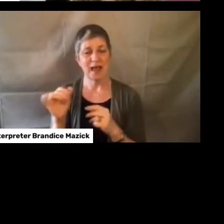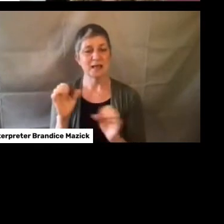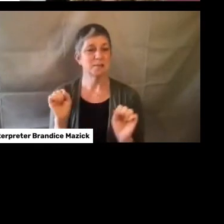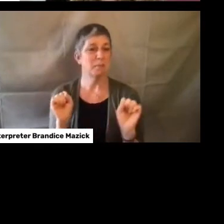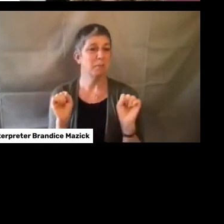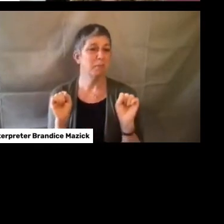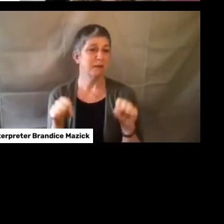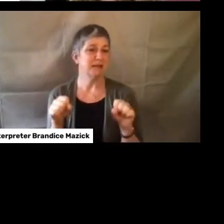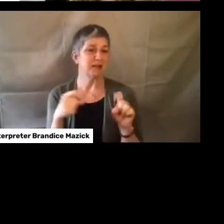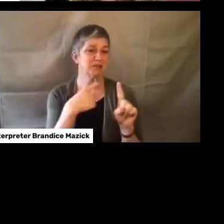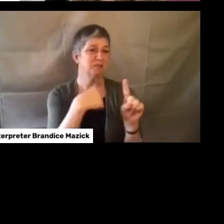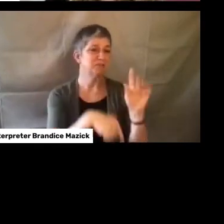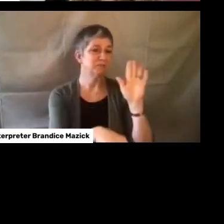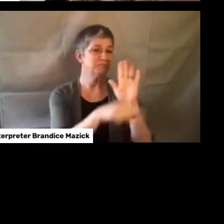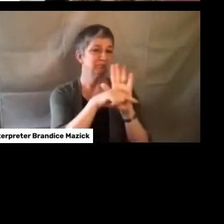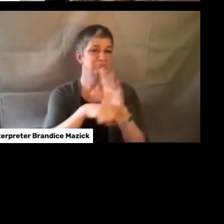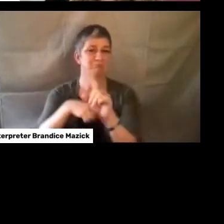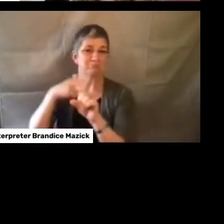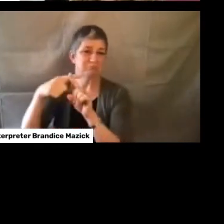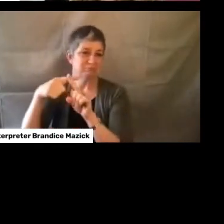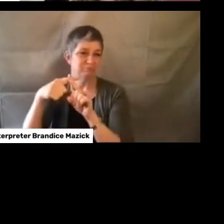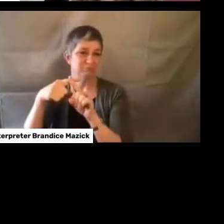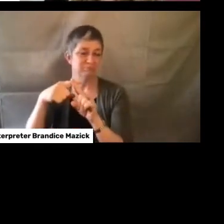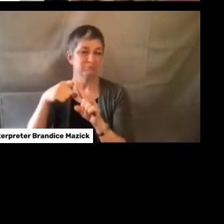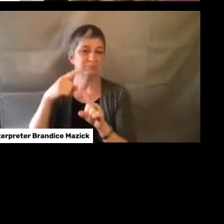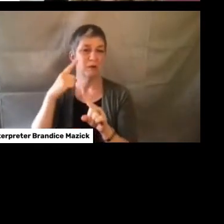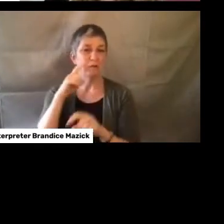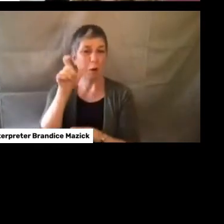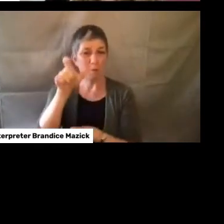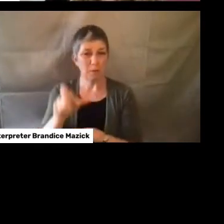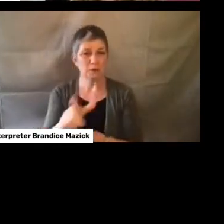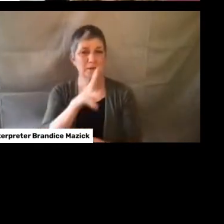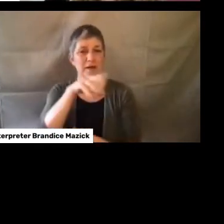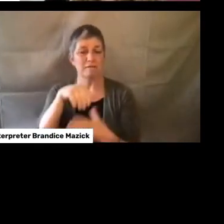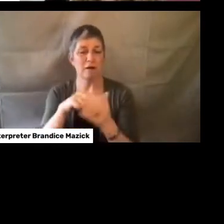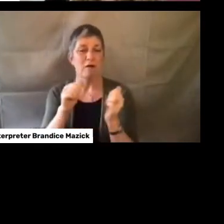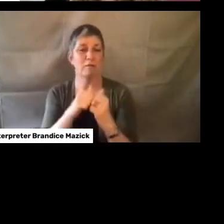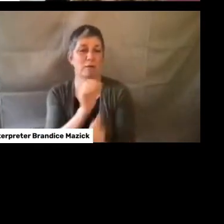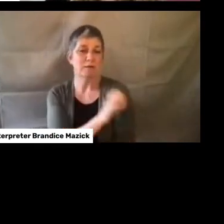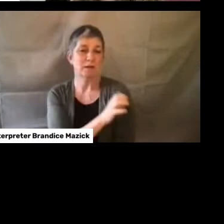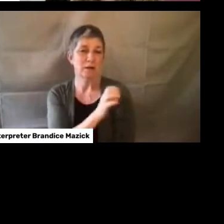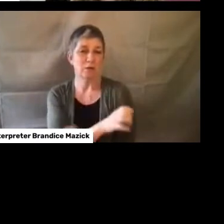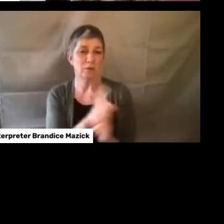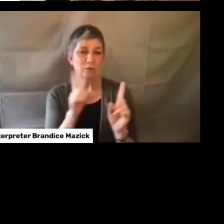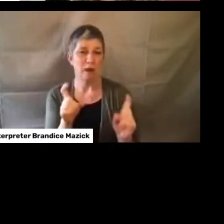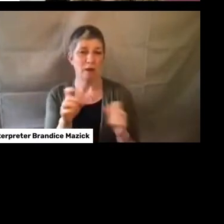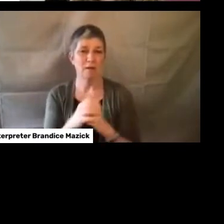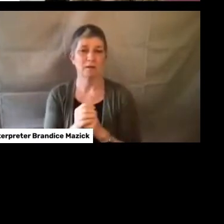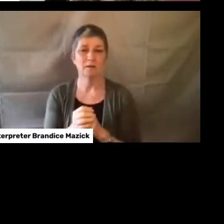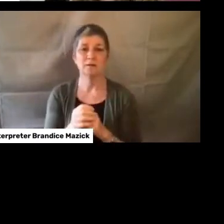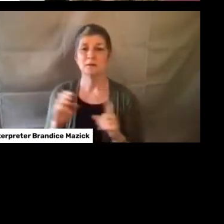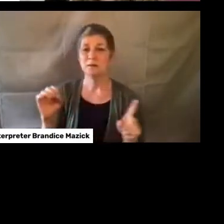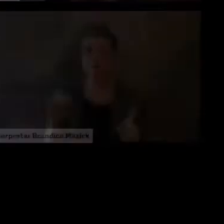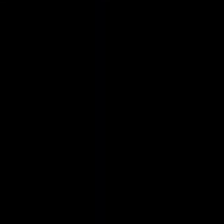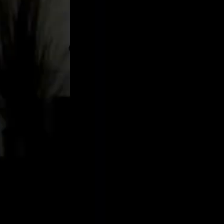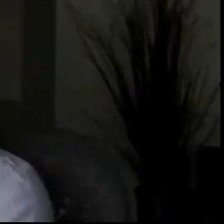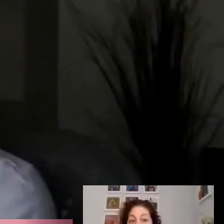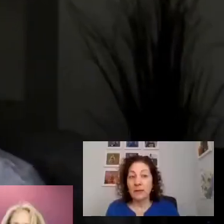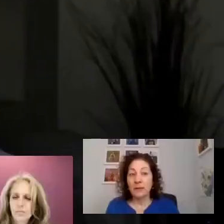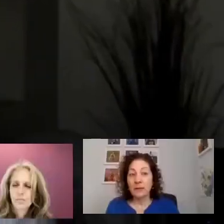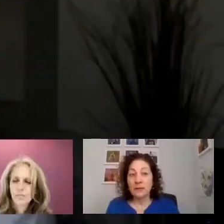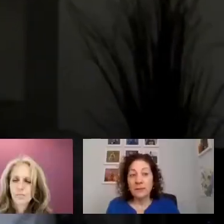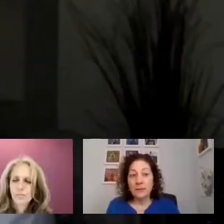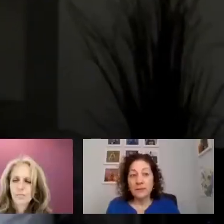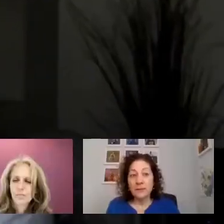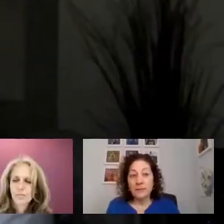potential costs and benefits to a person in a clinical trial. Yeah, so participating in a